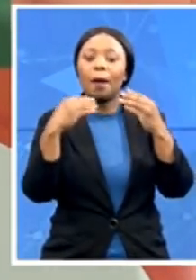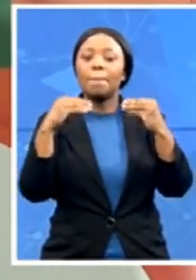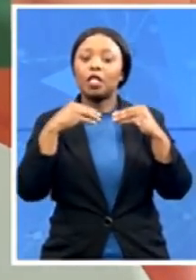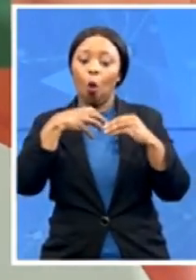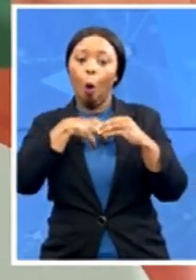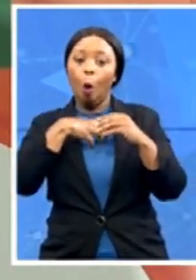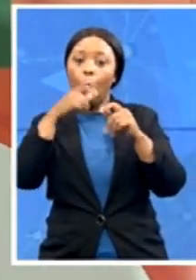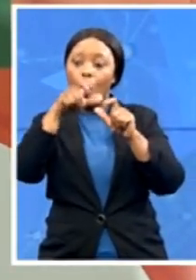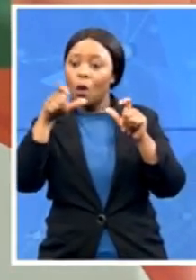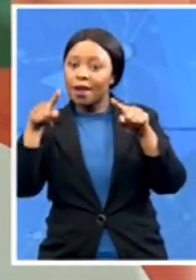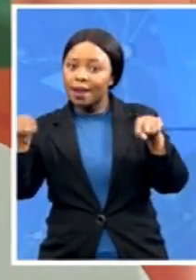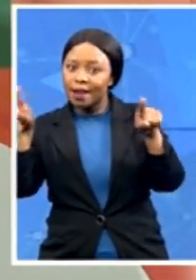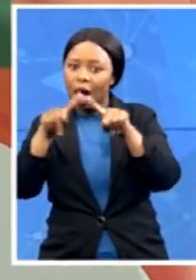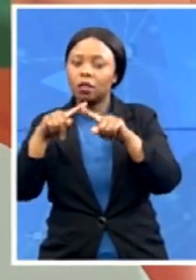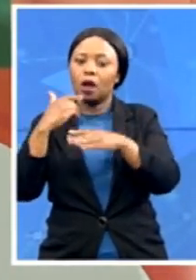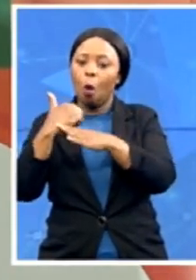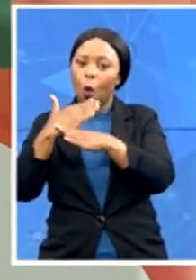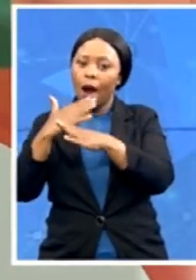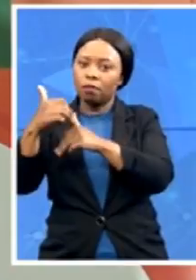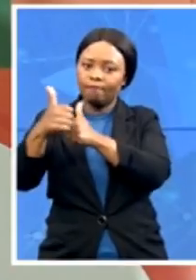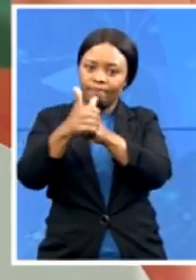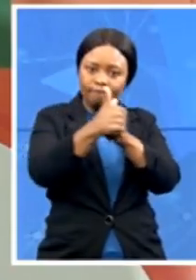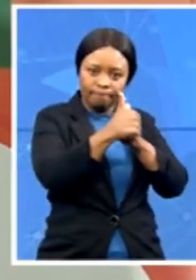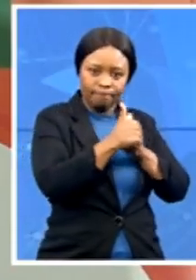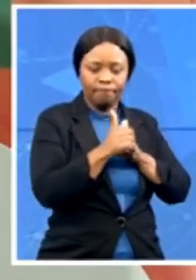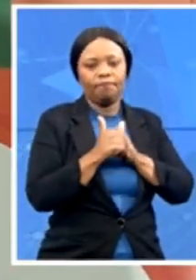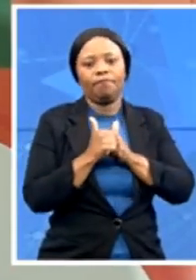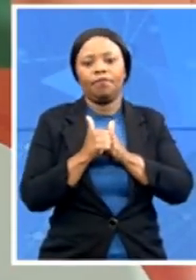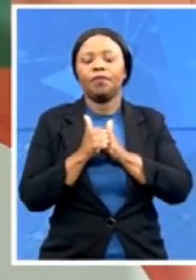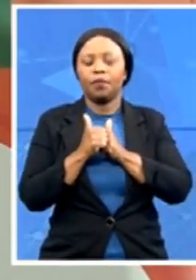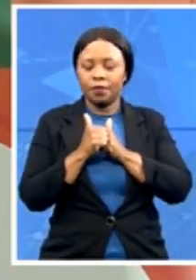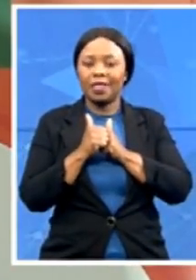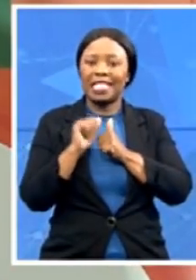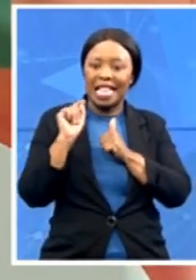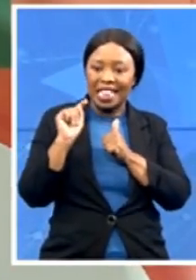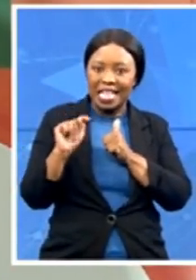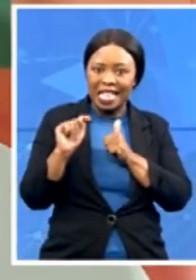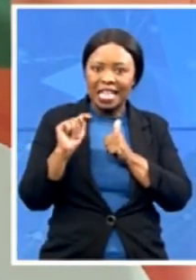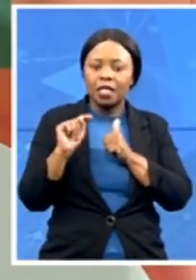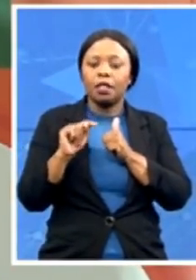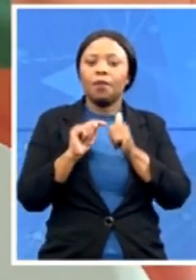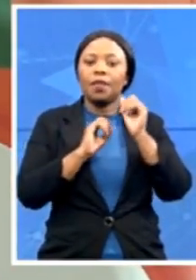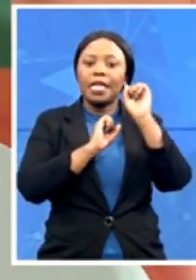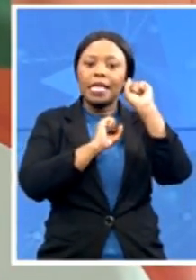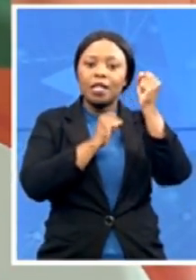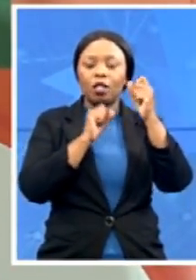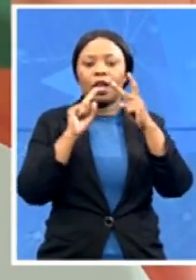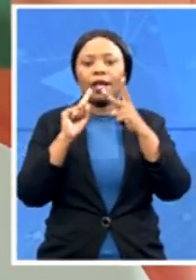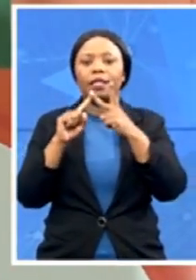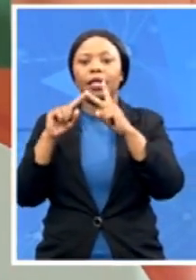an indicator for the direction in which industrial and commercial development should take